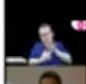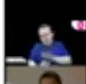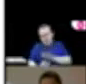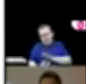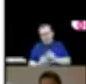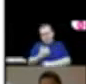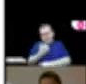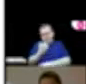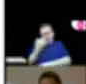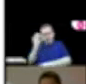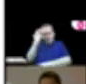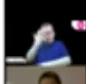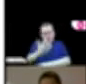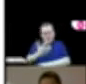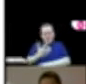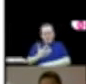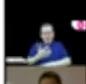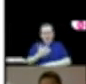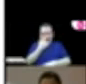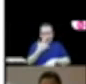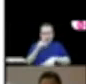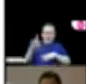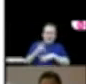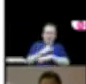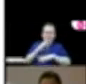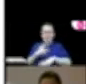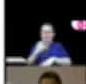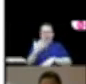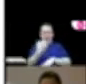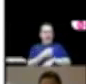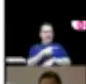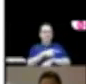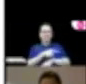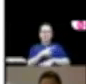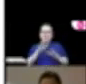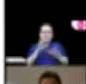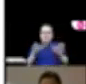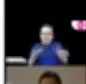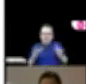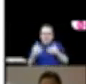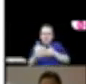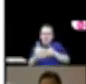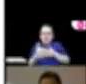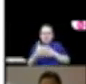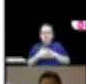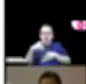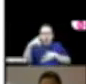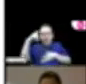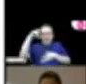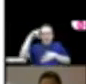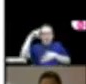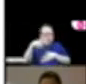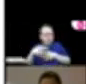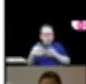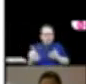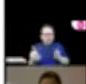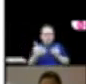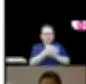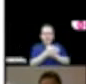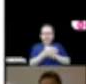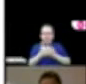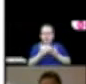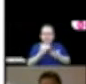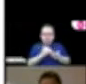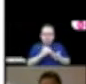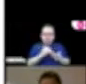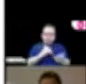They don't have entertainment in their houses. They are confined in one small bedroom for the rest of their days